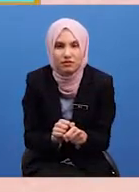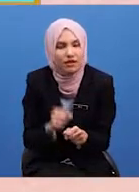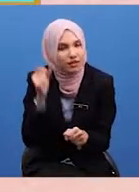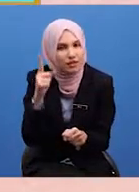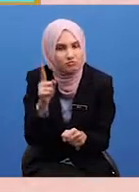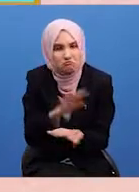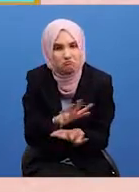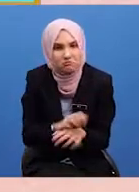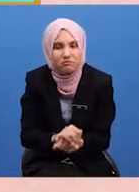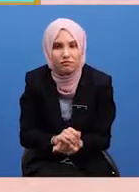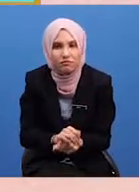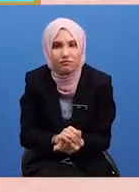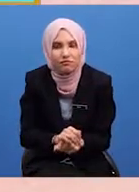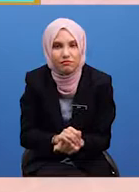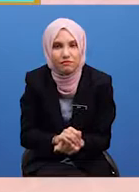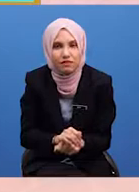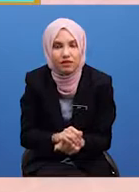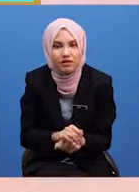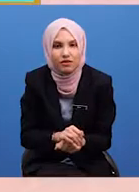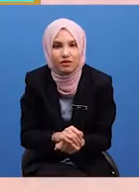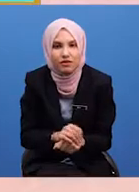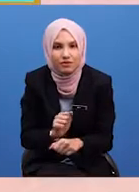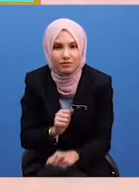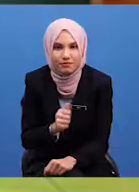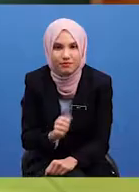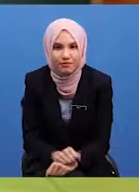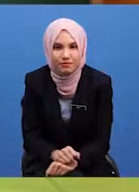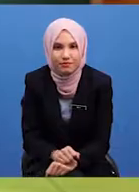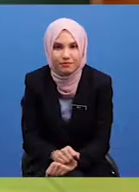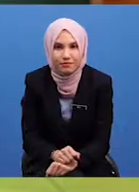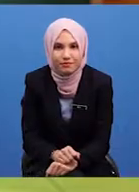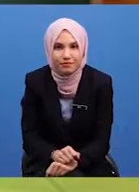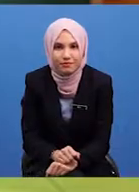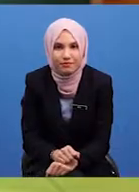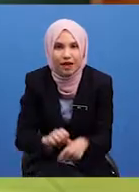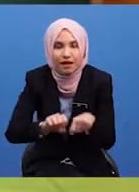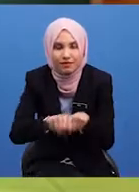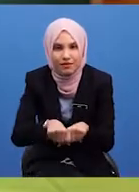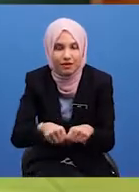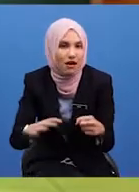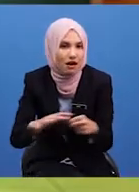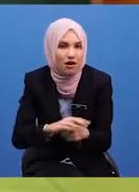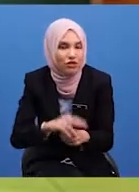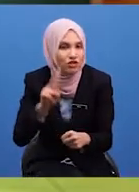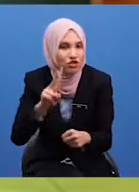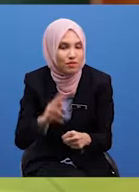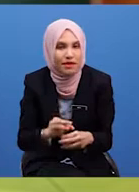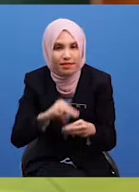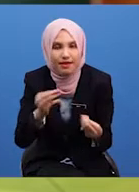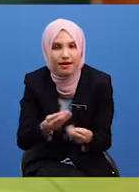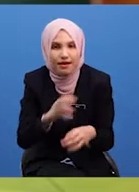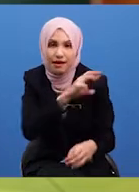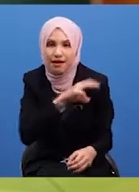thinks he will make a good scriptwriter. So, we have covered two main characters now.